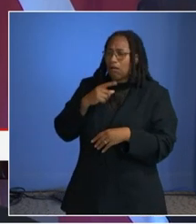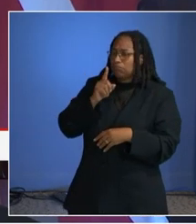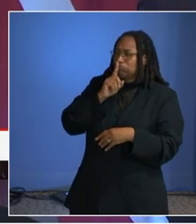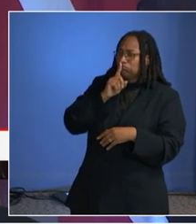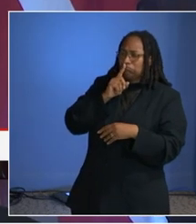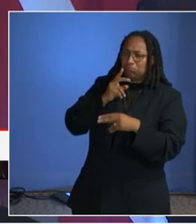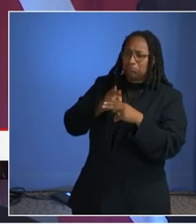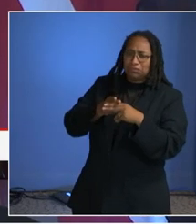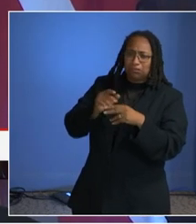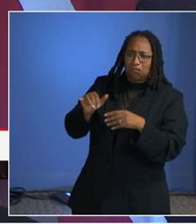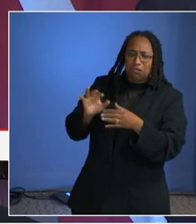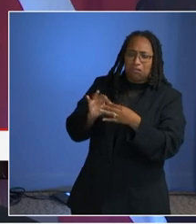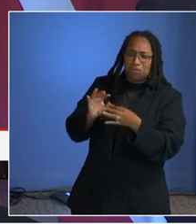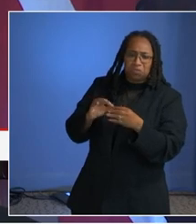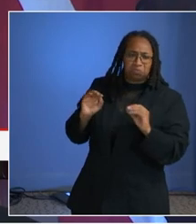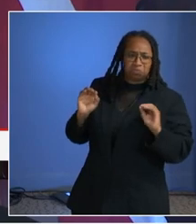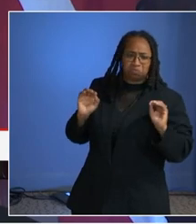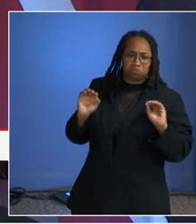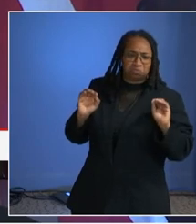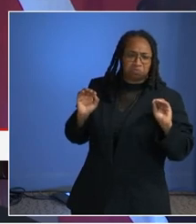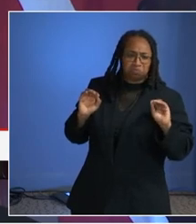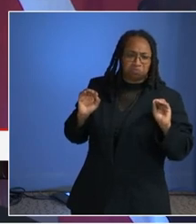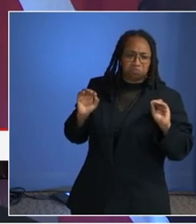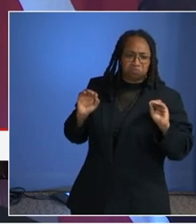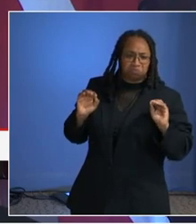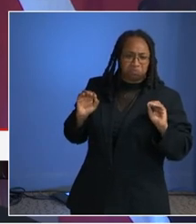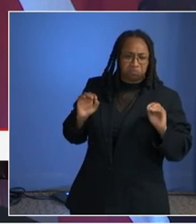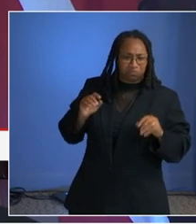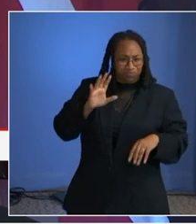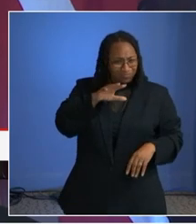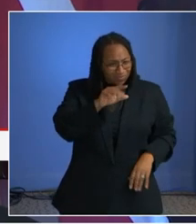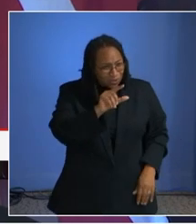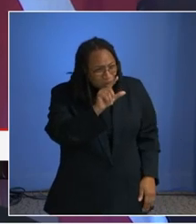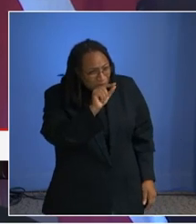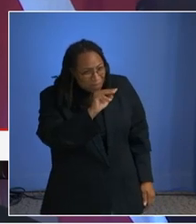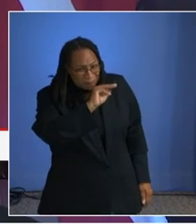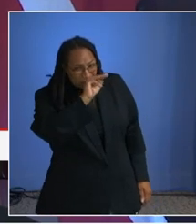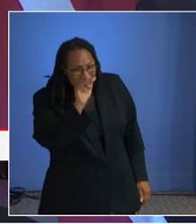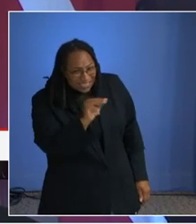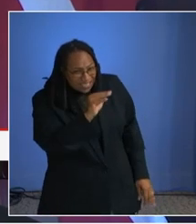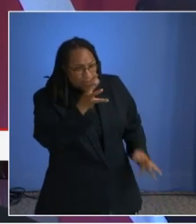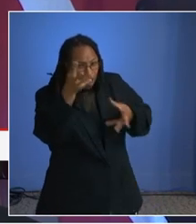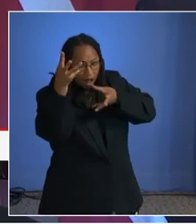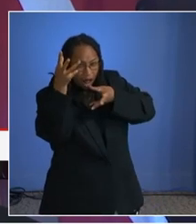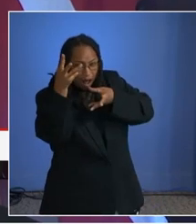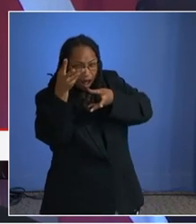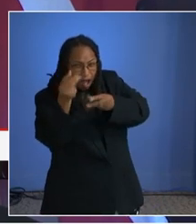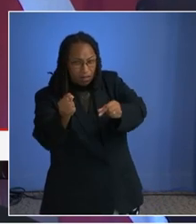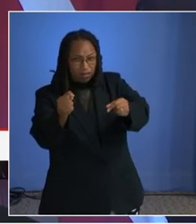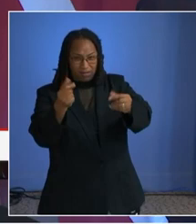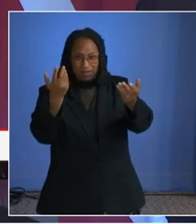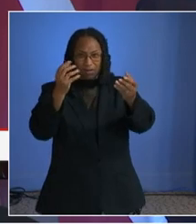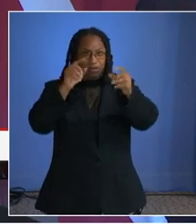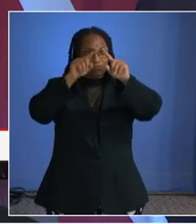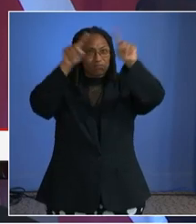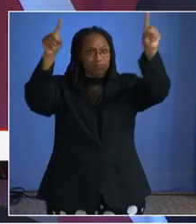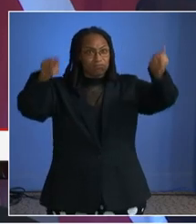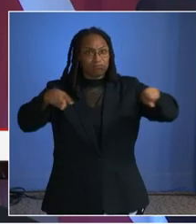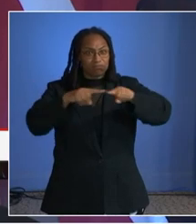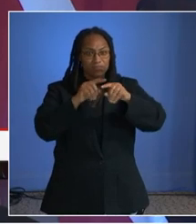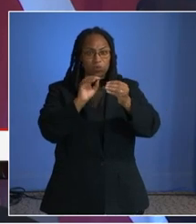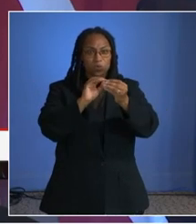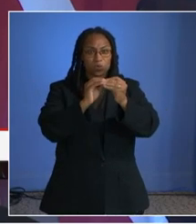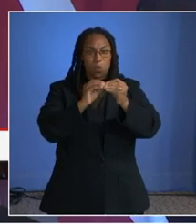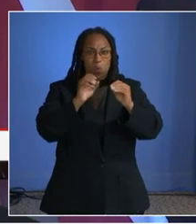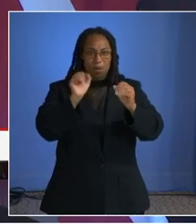new scoreboard. For this? I can't comment on it right now. All right. And then my other topic is related to Washington